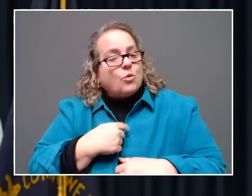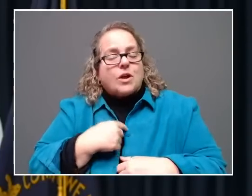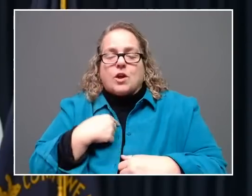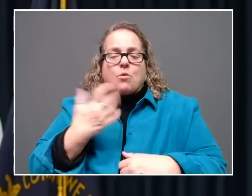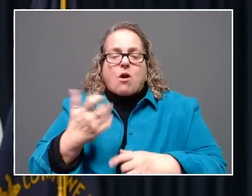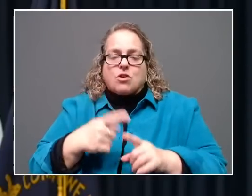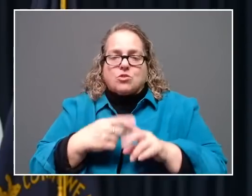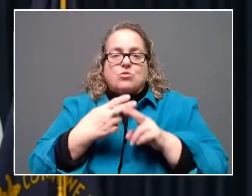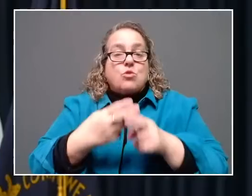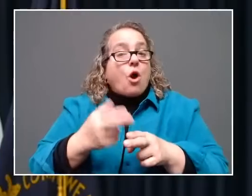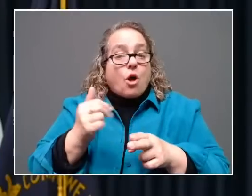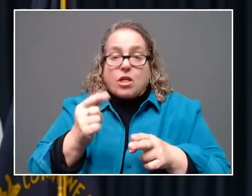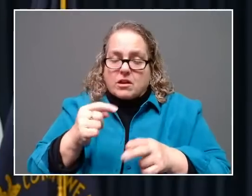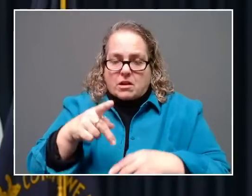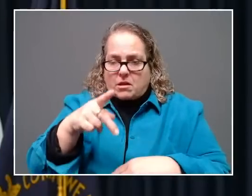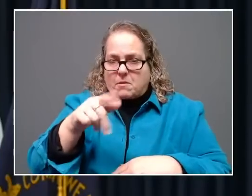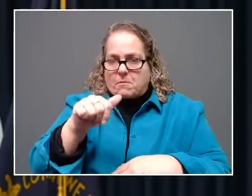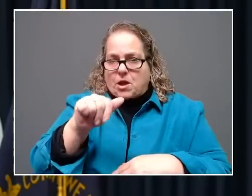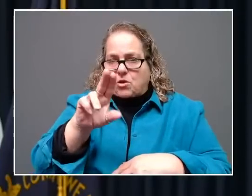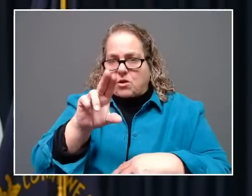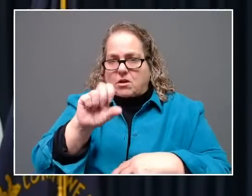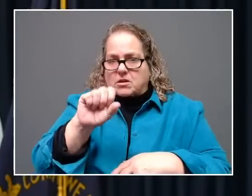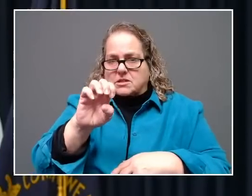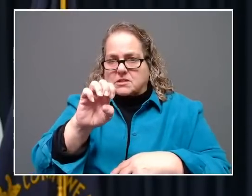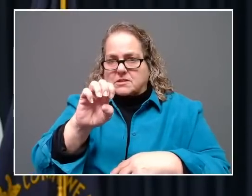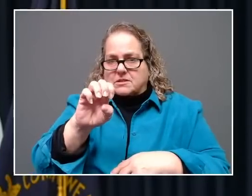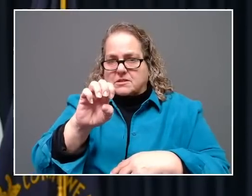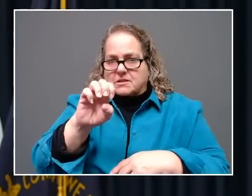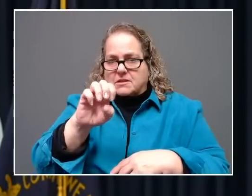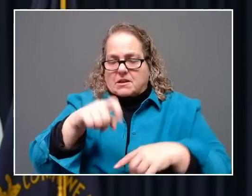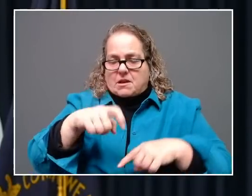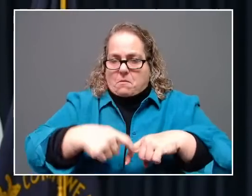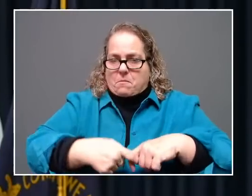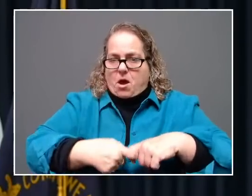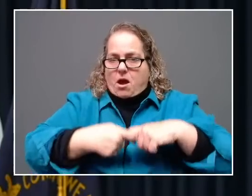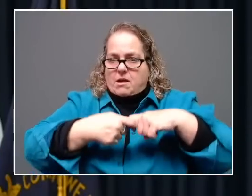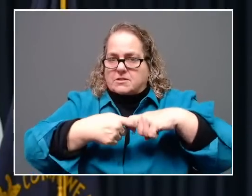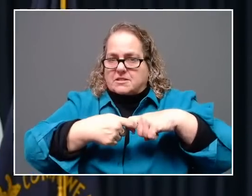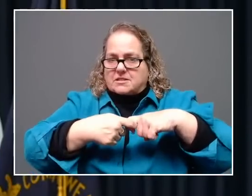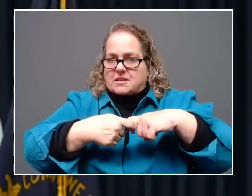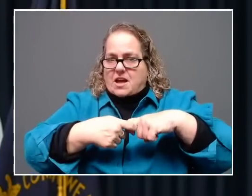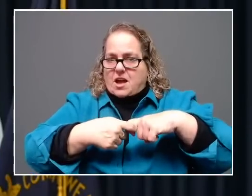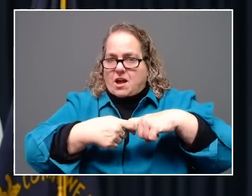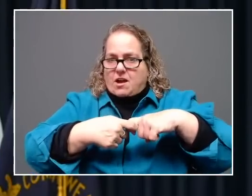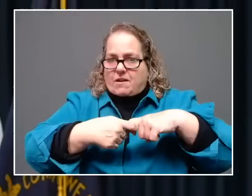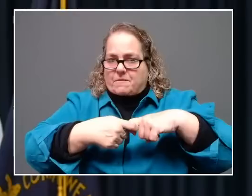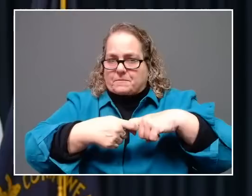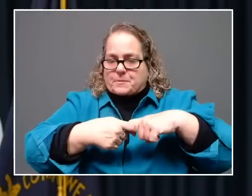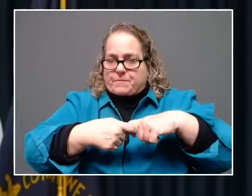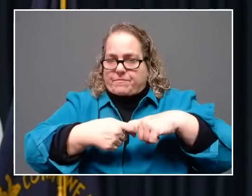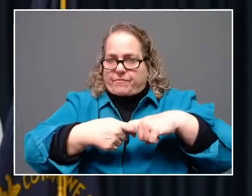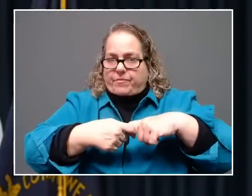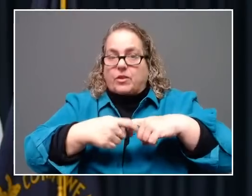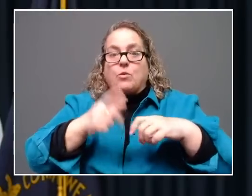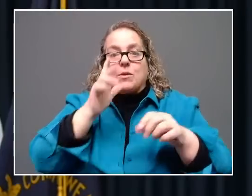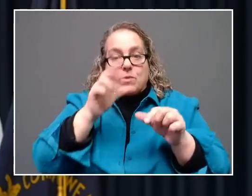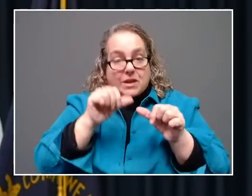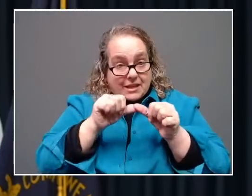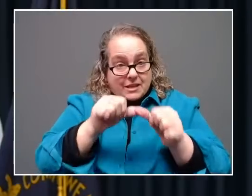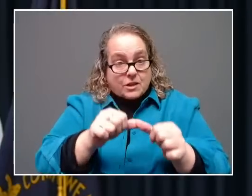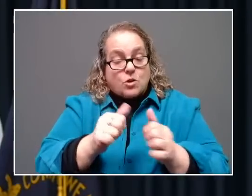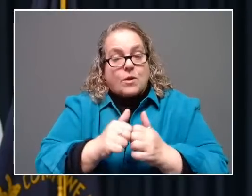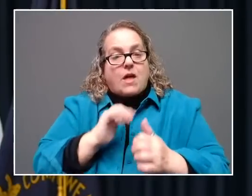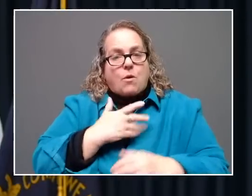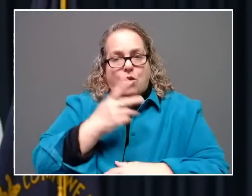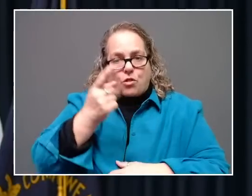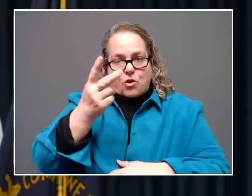with whatever superstition helps us get where we need to get. And we're going to say we are going to pause them. We're going to continue with our Thursday Team